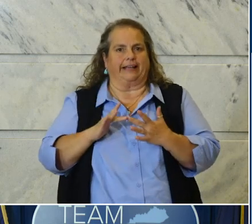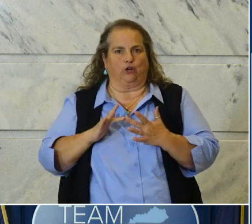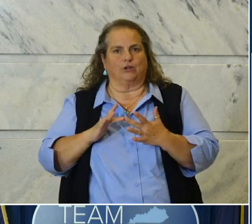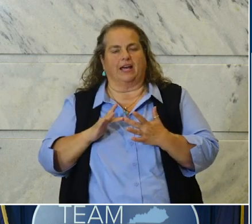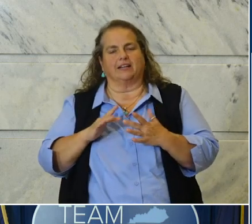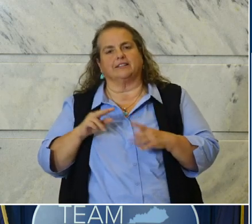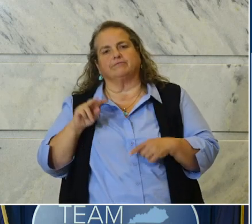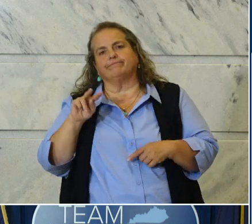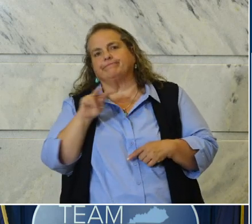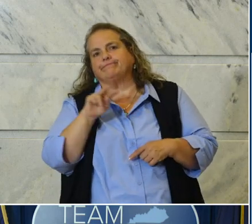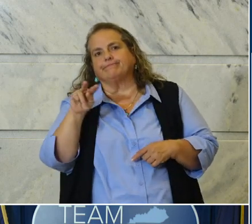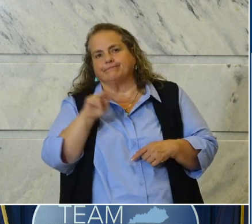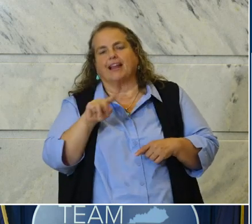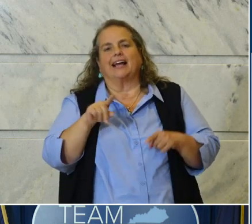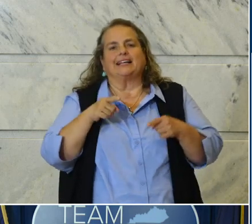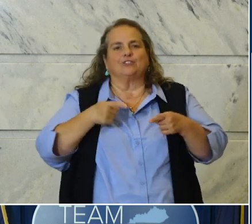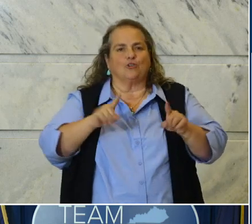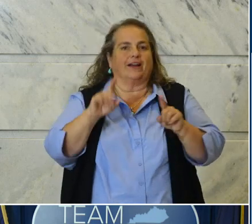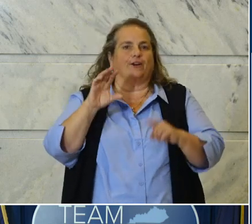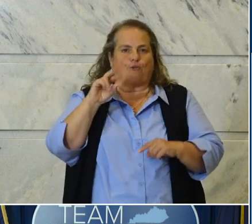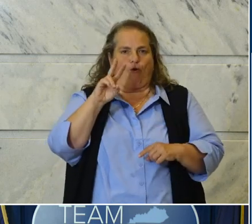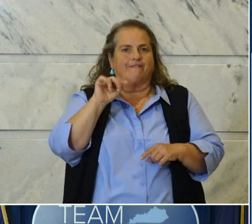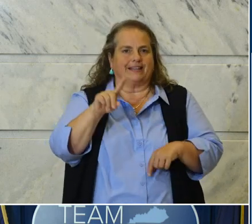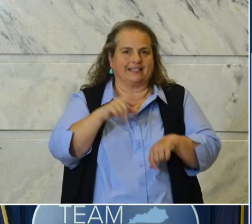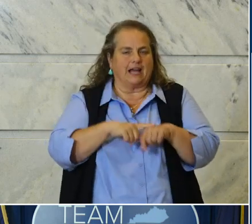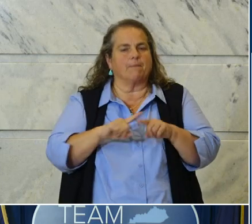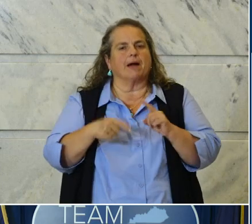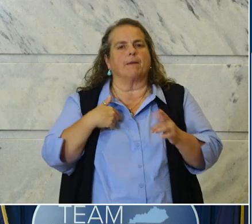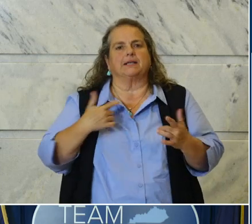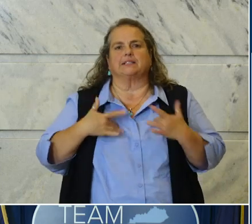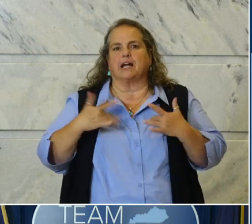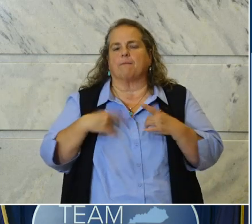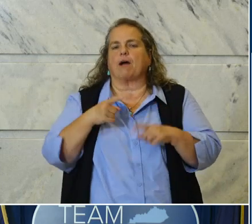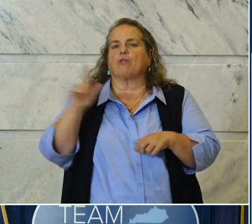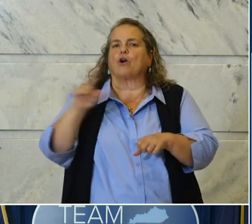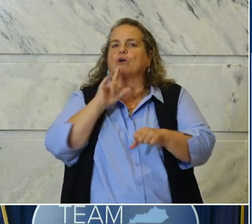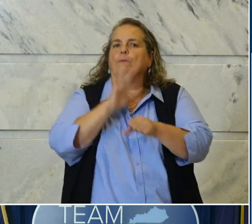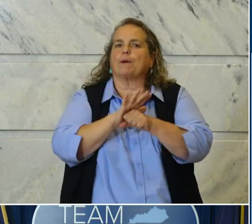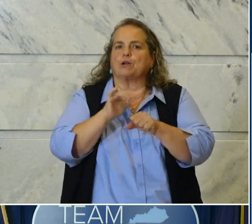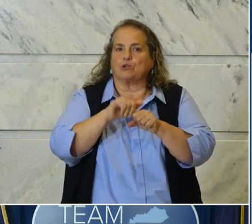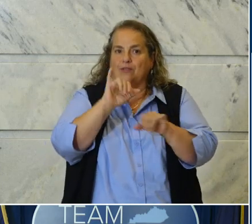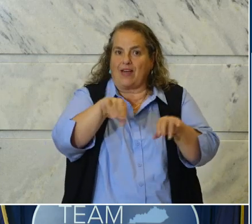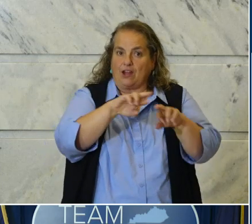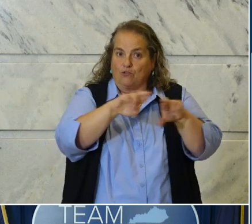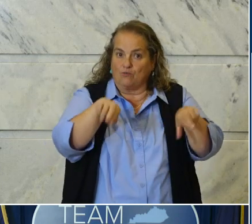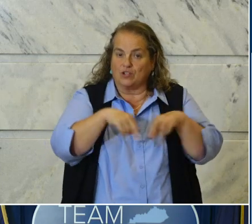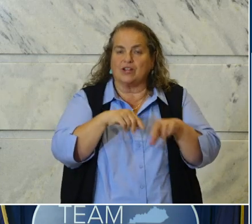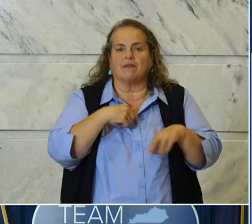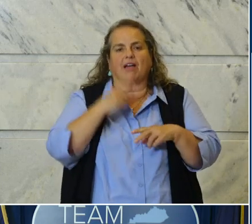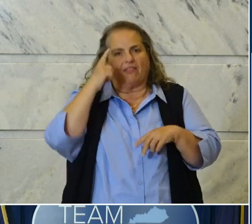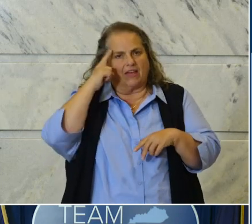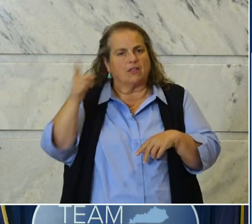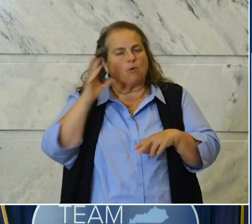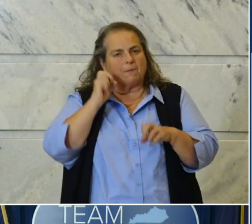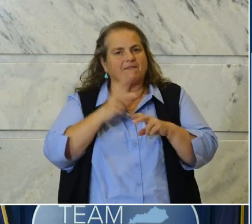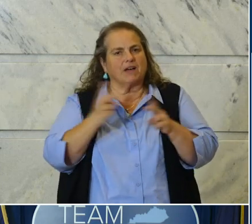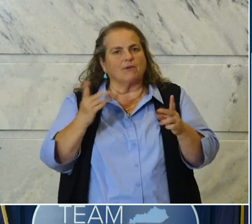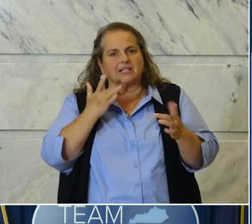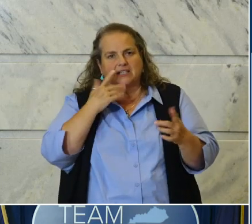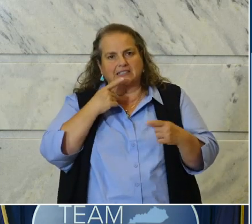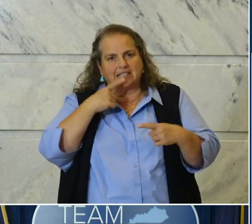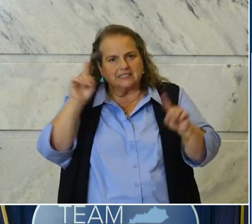COVID. But I'm very excited about their commitment to the region. I think they're going to be very successful. And what I told them is I hope